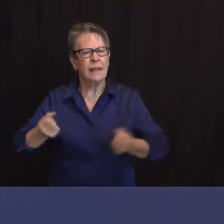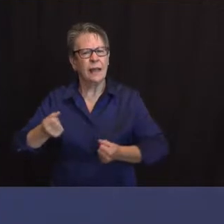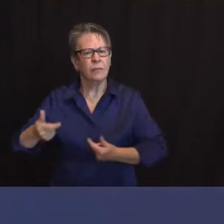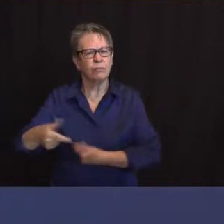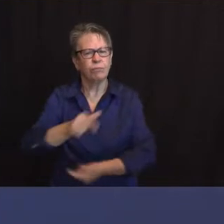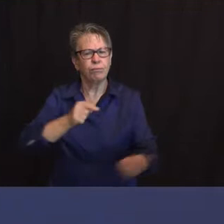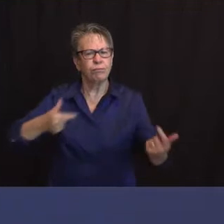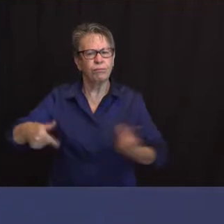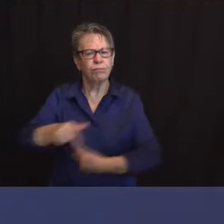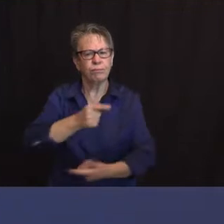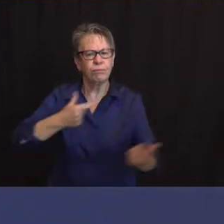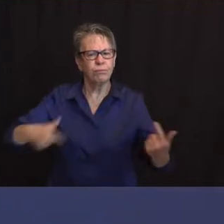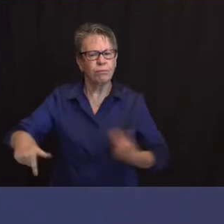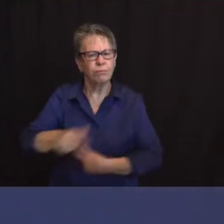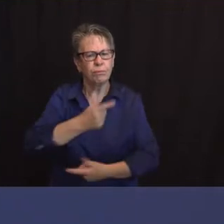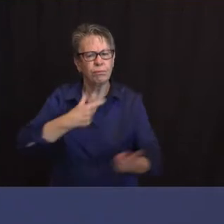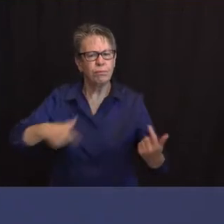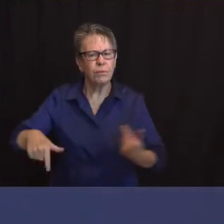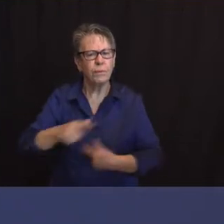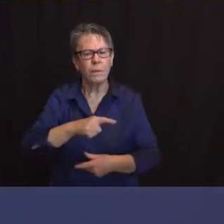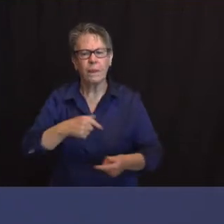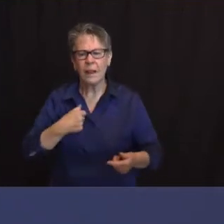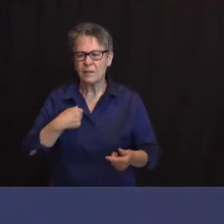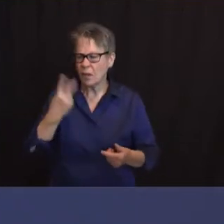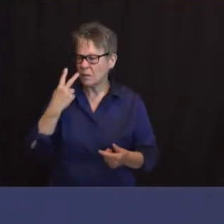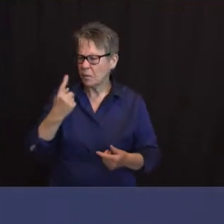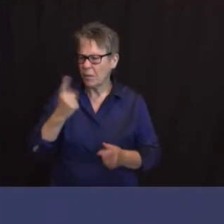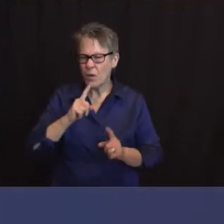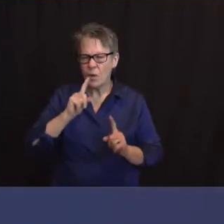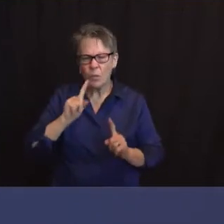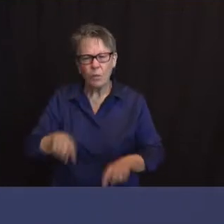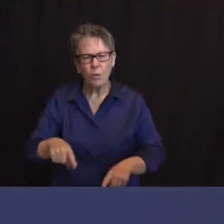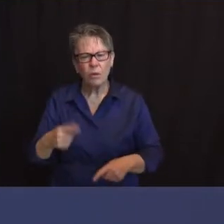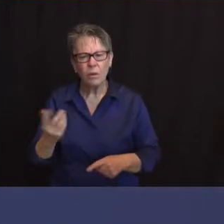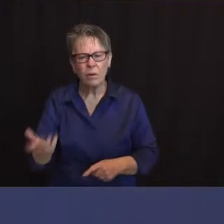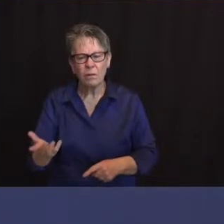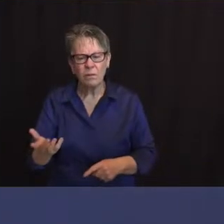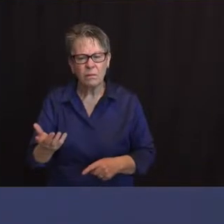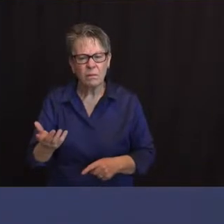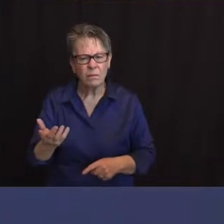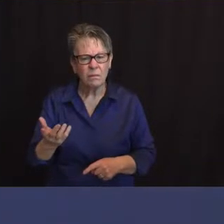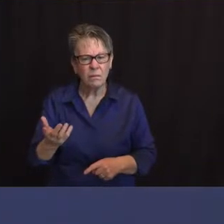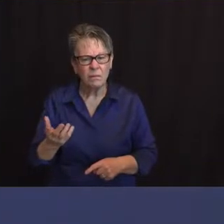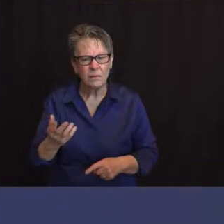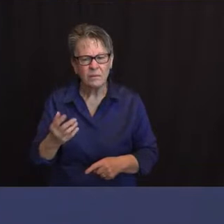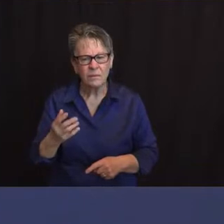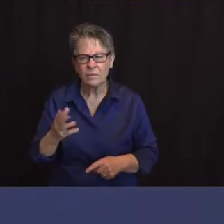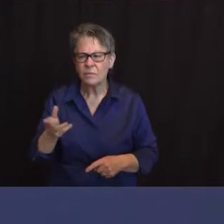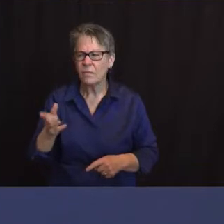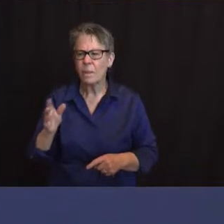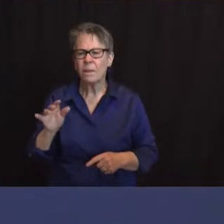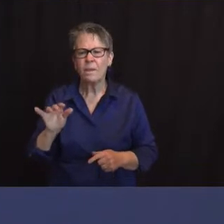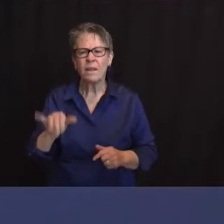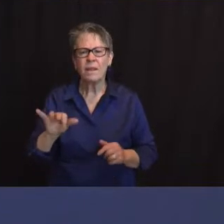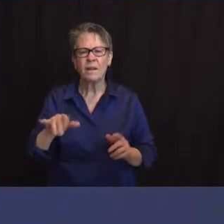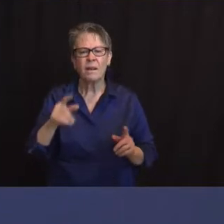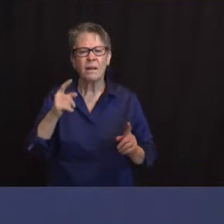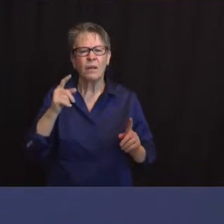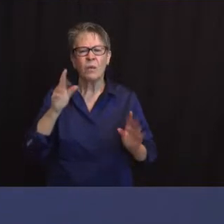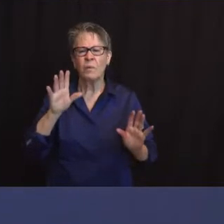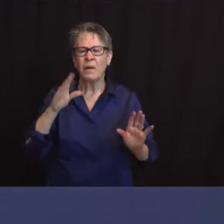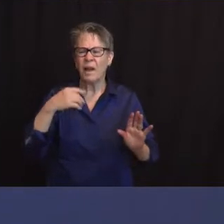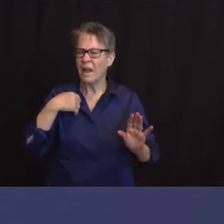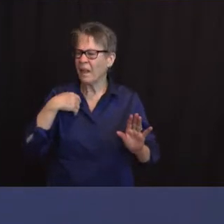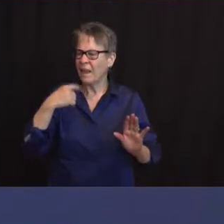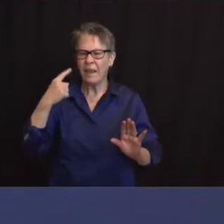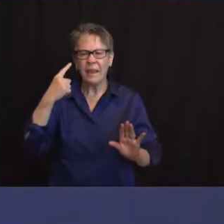about this? Yeah. So this is not directed. You're just the messenger. I thought to myself, there's